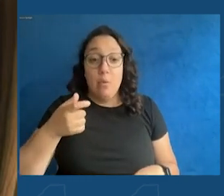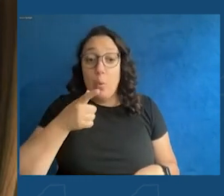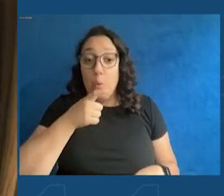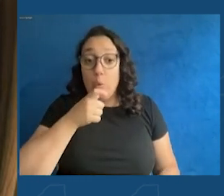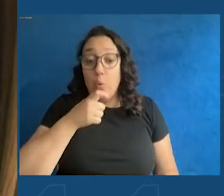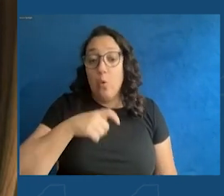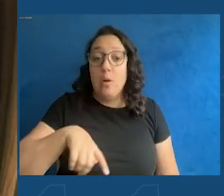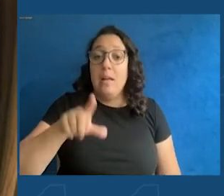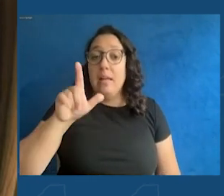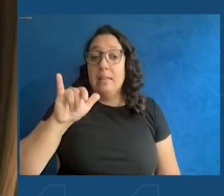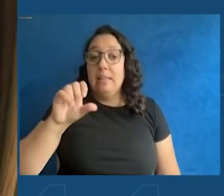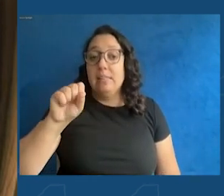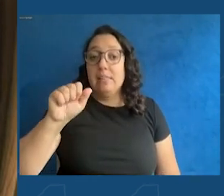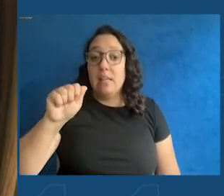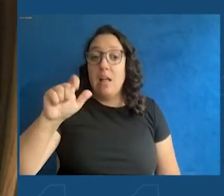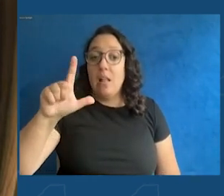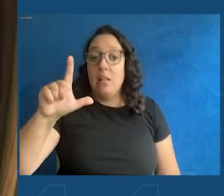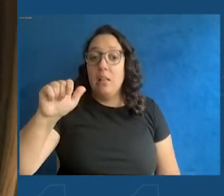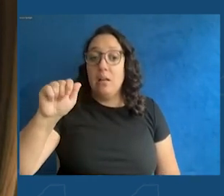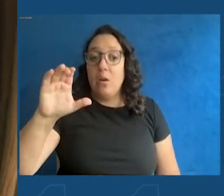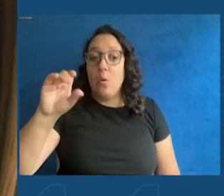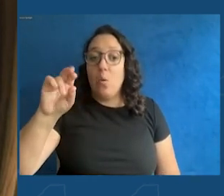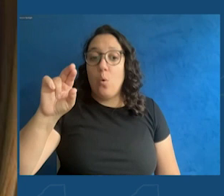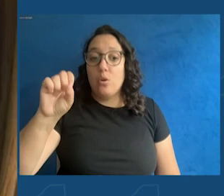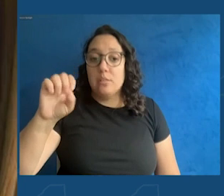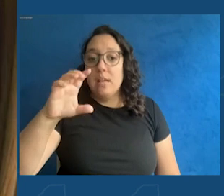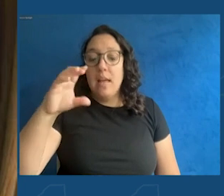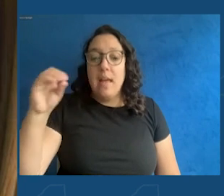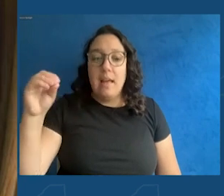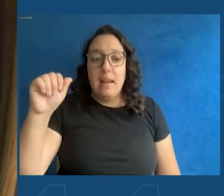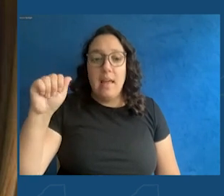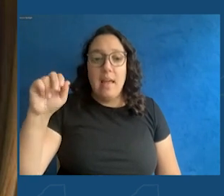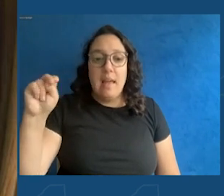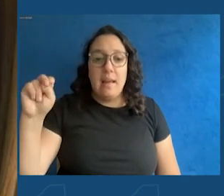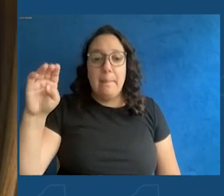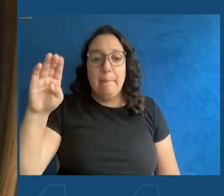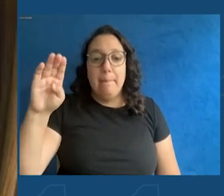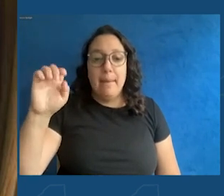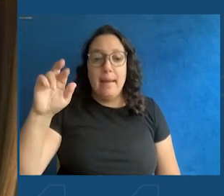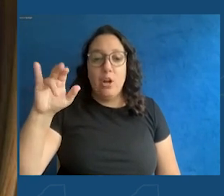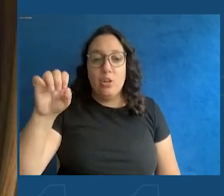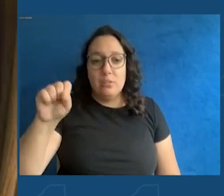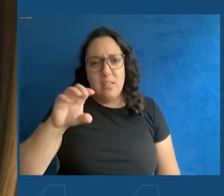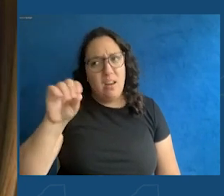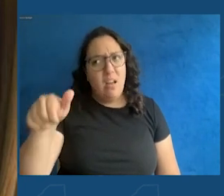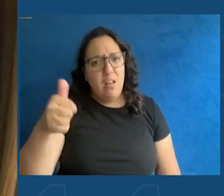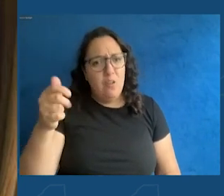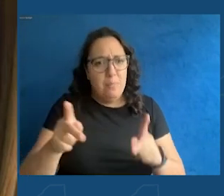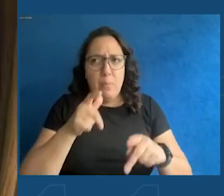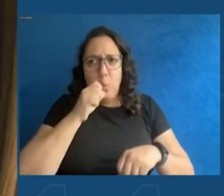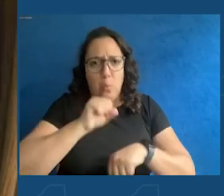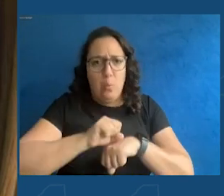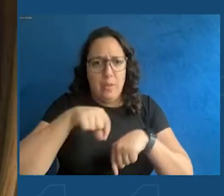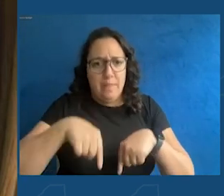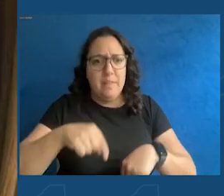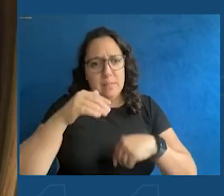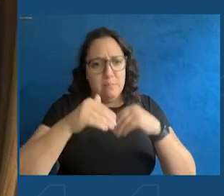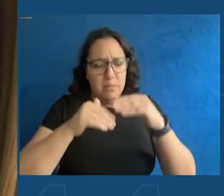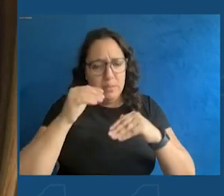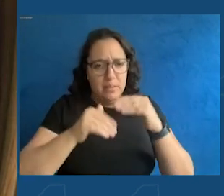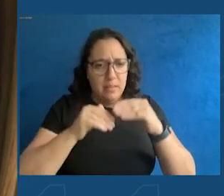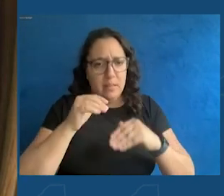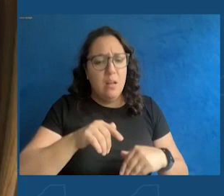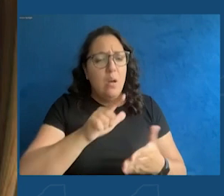Ann Beyer, who put this wonderful event together, and everyone else who works in this building, lawyers, court officers,